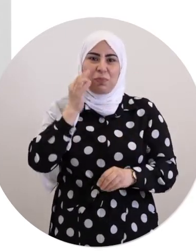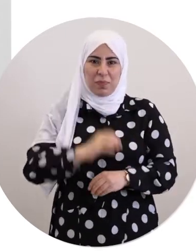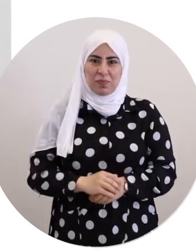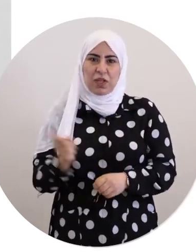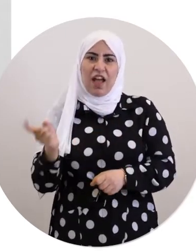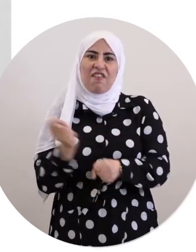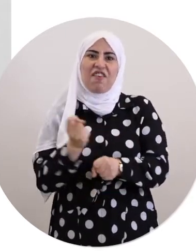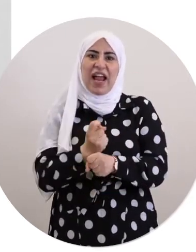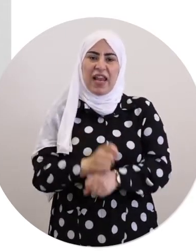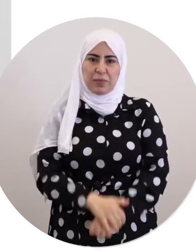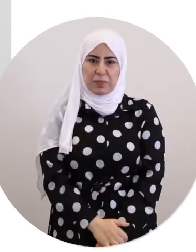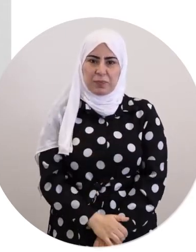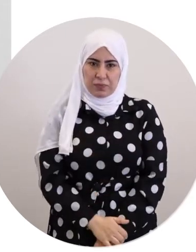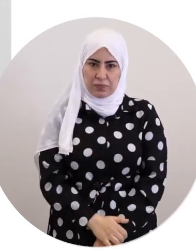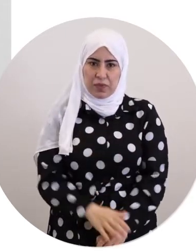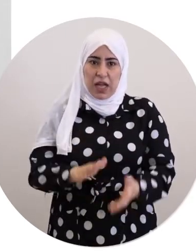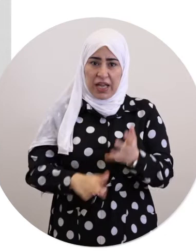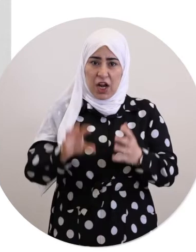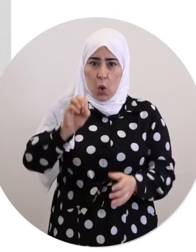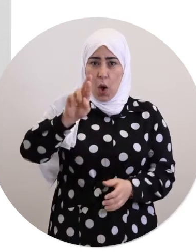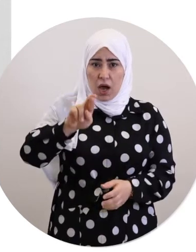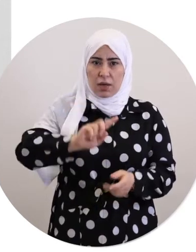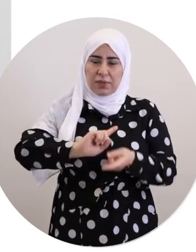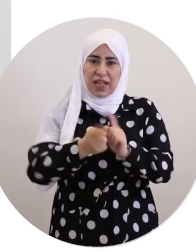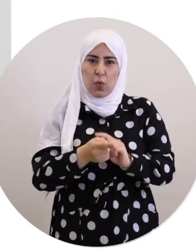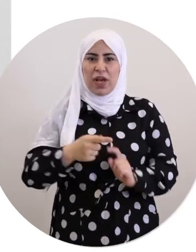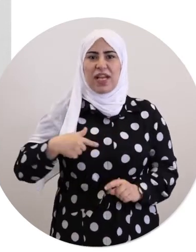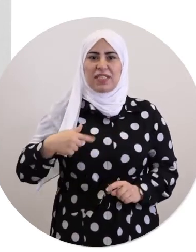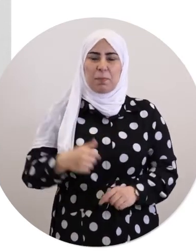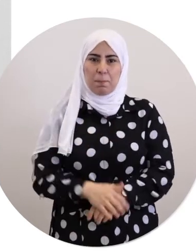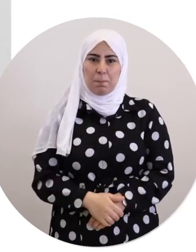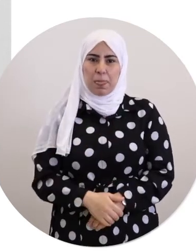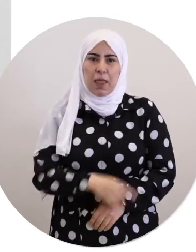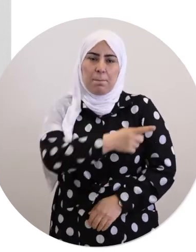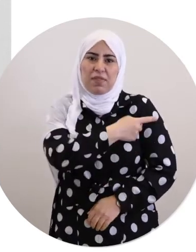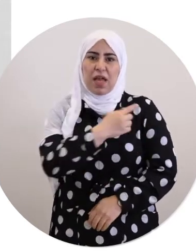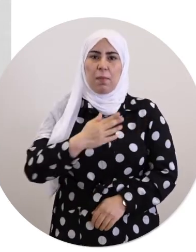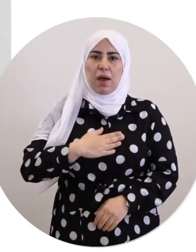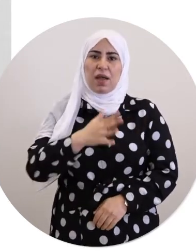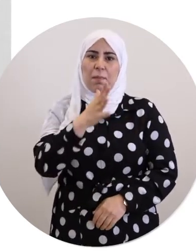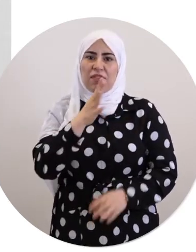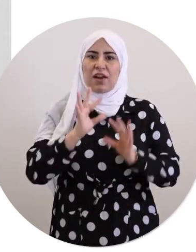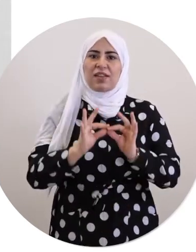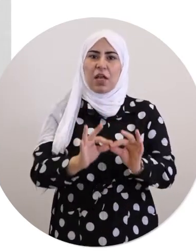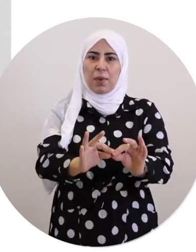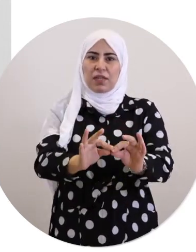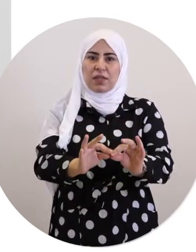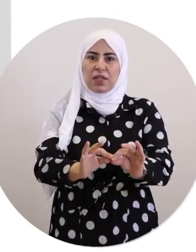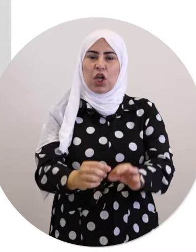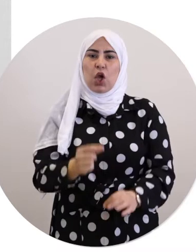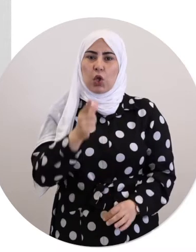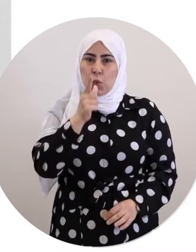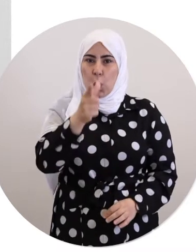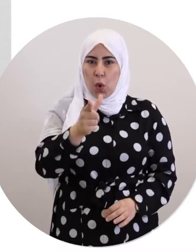the narrator is the noun, the person who tells the story. For example, my mother always narrates a story before I go to